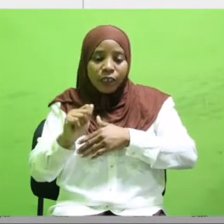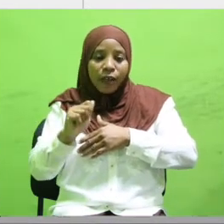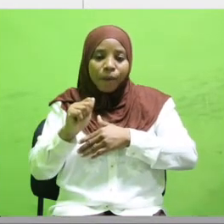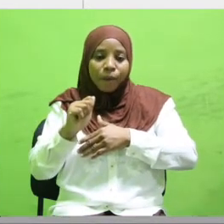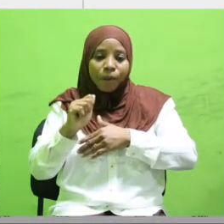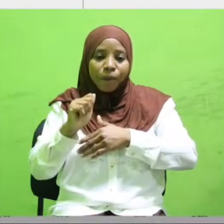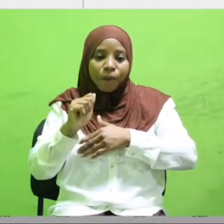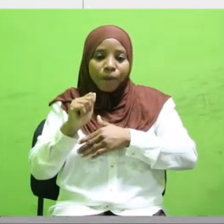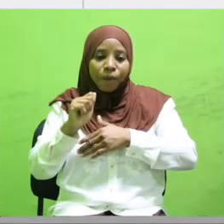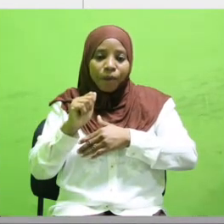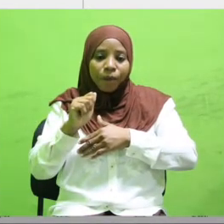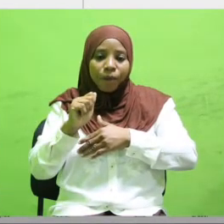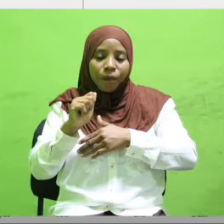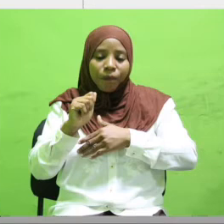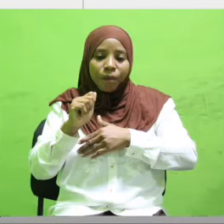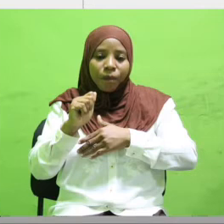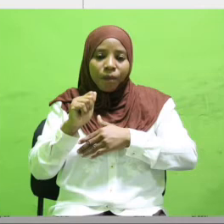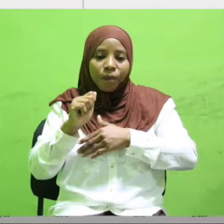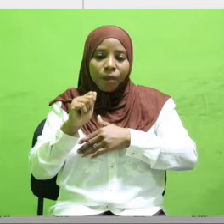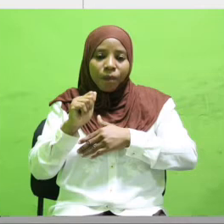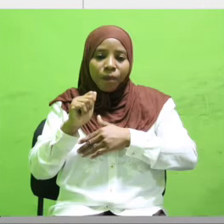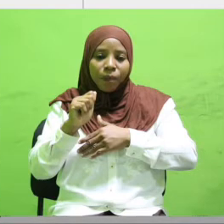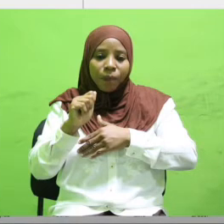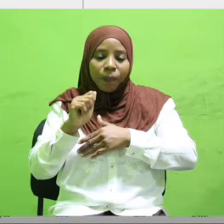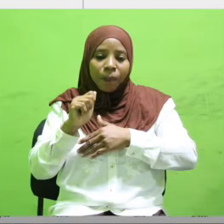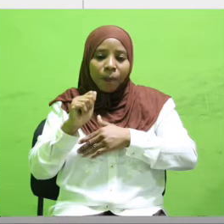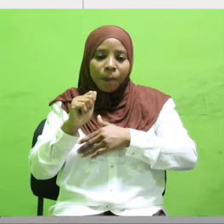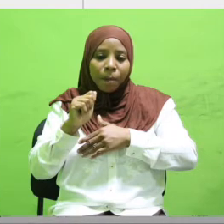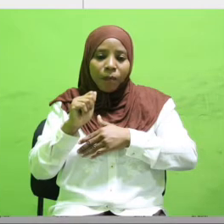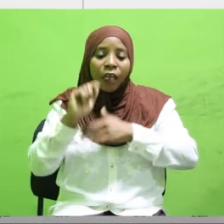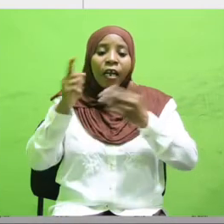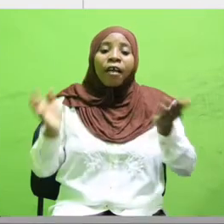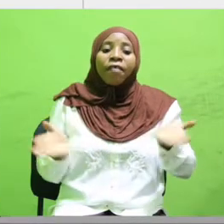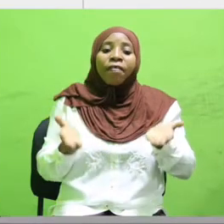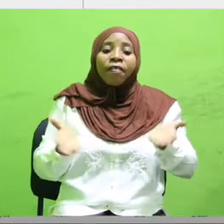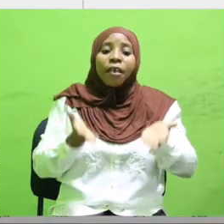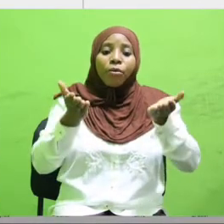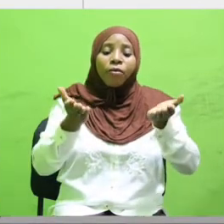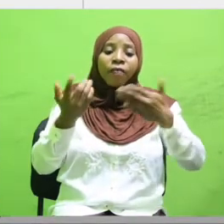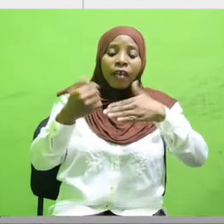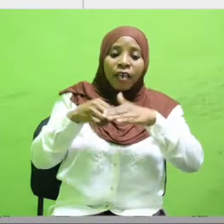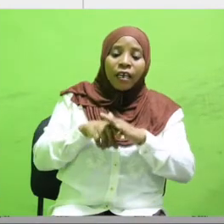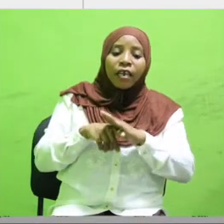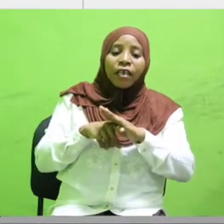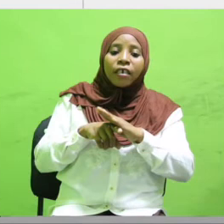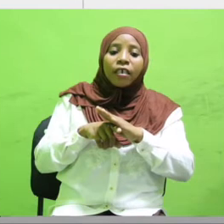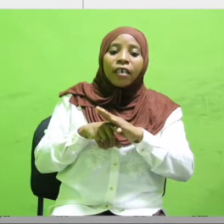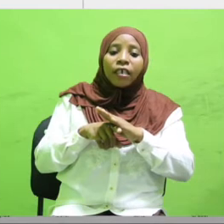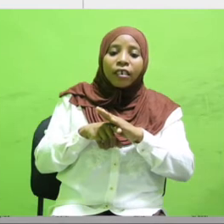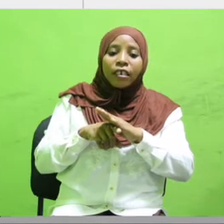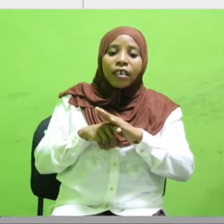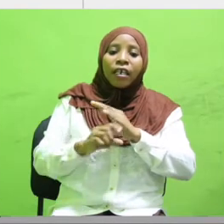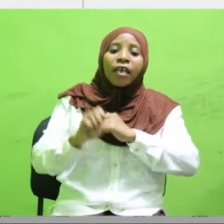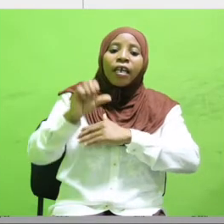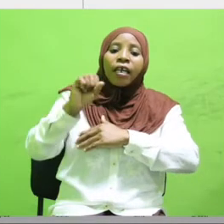They are both saprophytic and parasitic. Like in phylum Zygomycota, they both are heterotrophic, but their